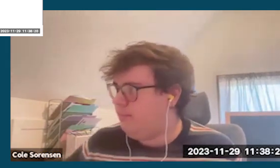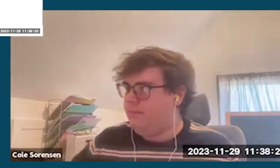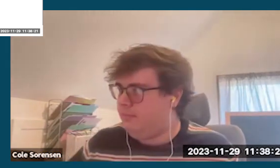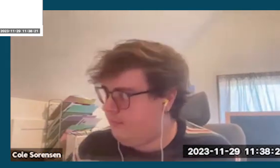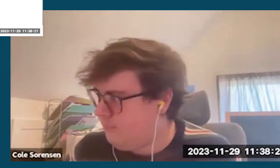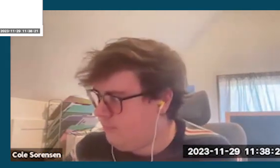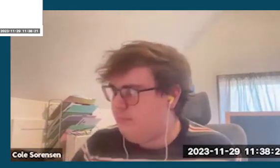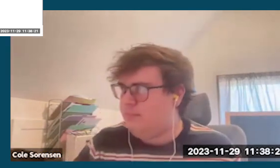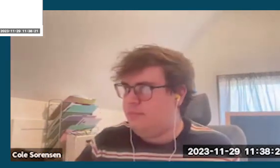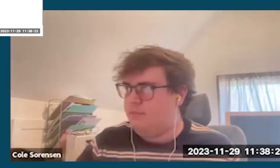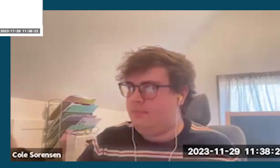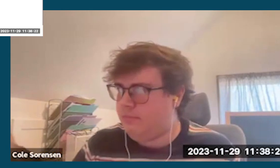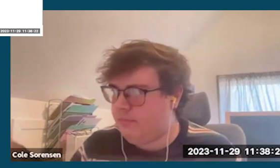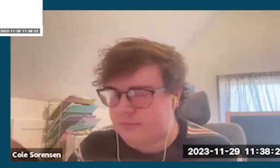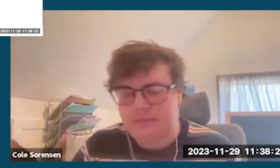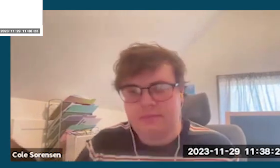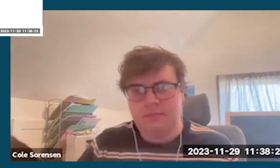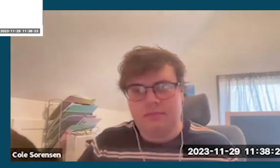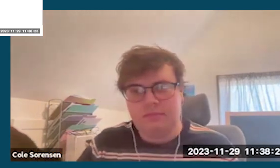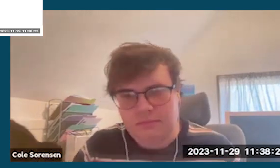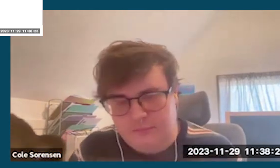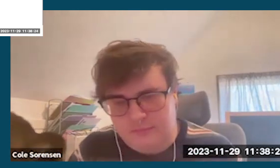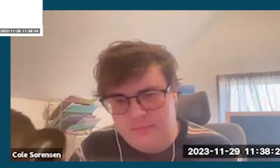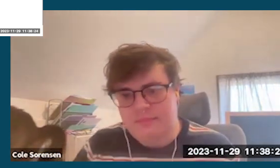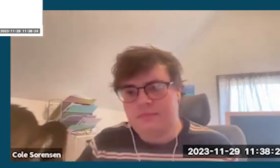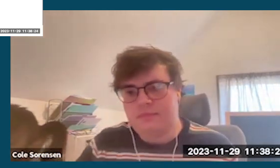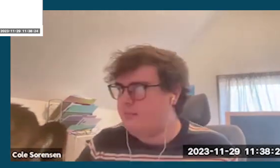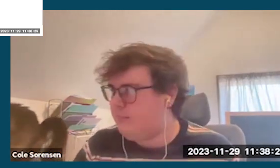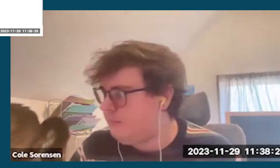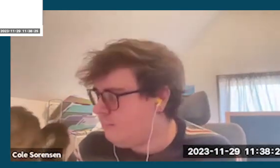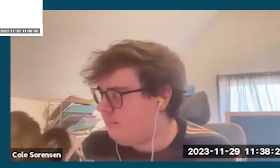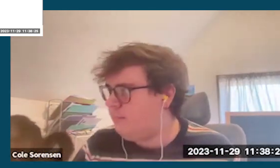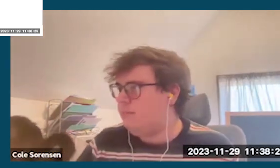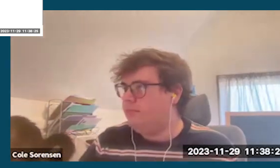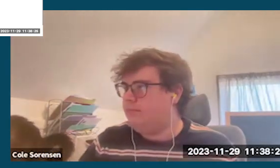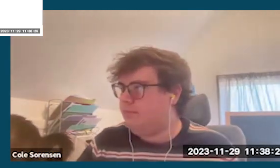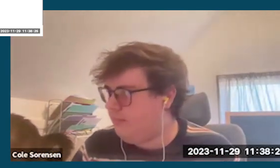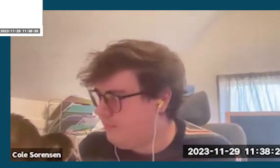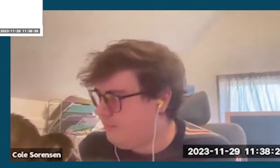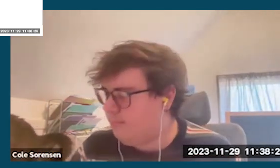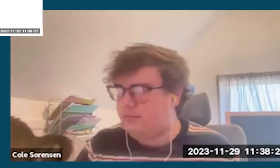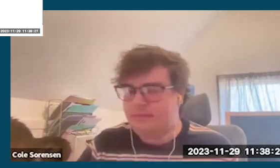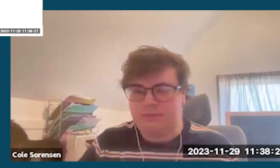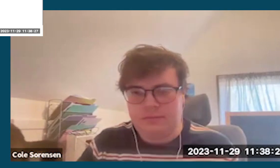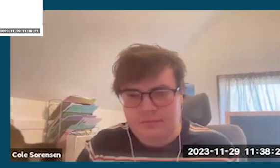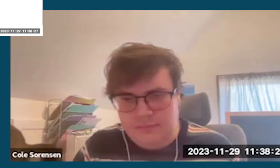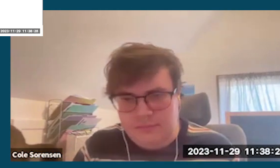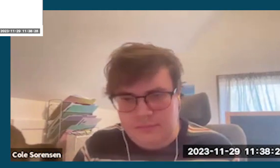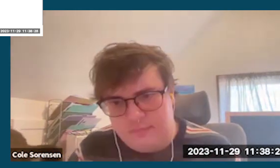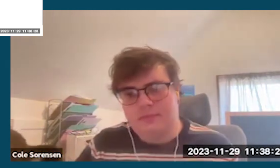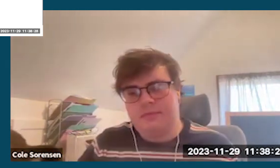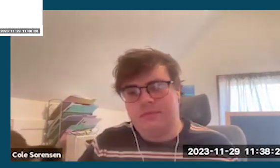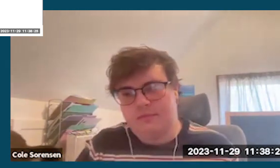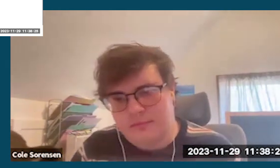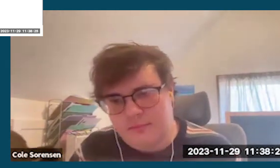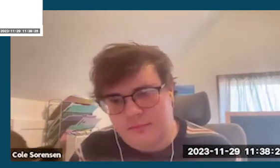with telehealth, since typically I will just give people my relay number, but that doesn't work the same as a regular phone